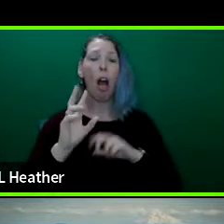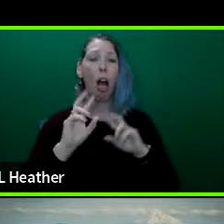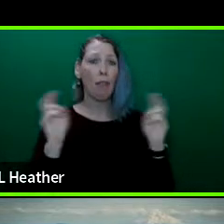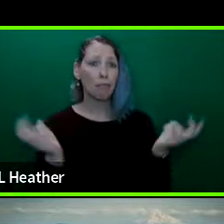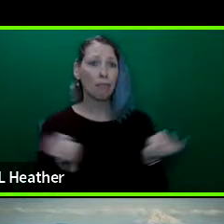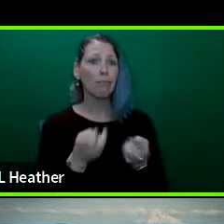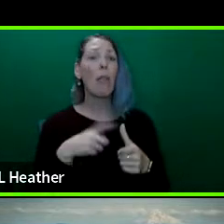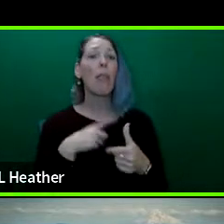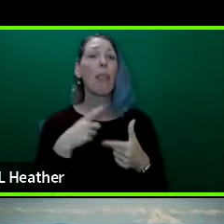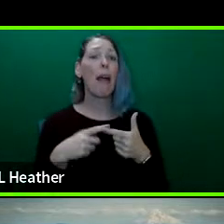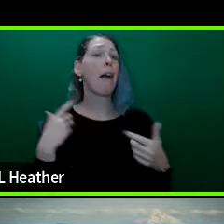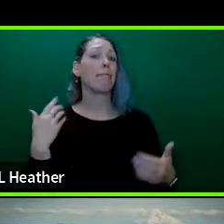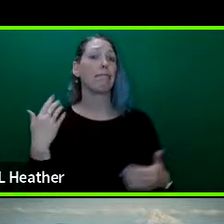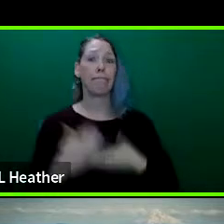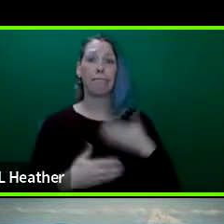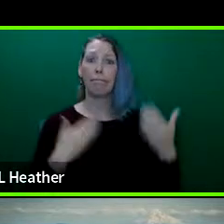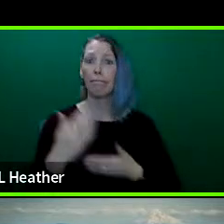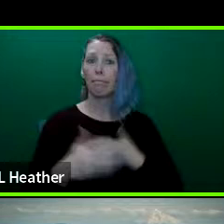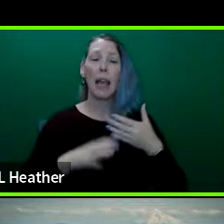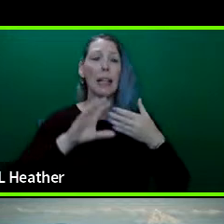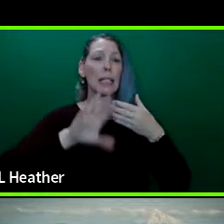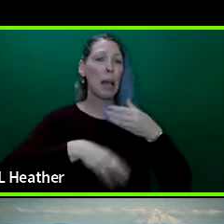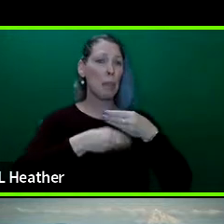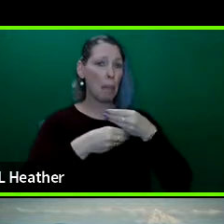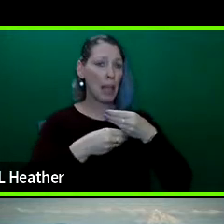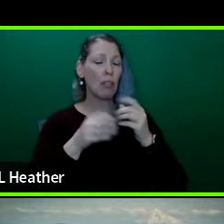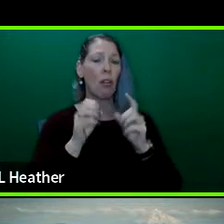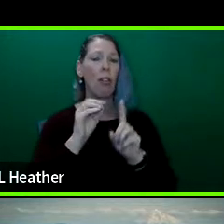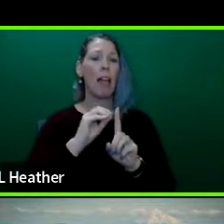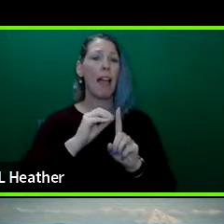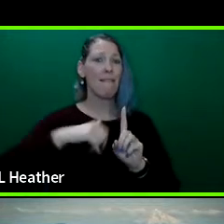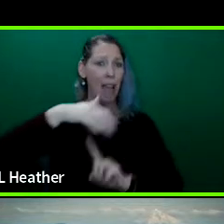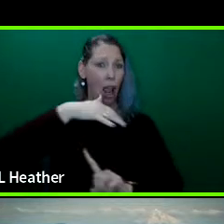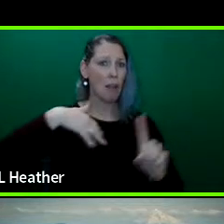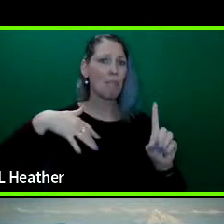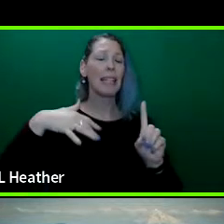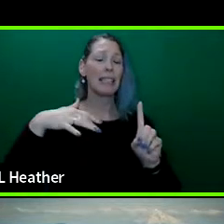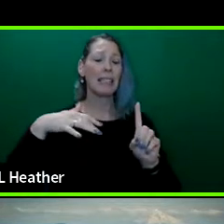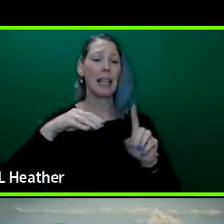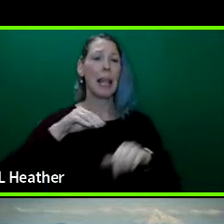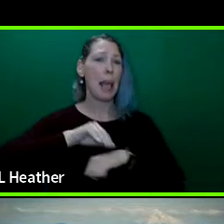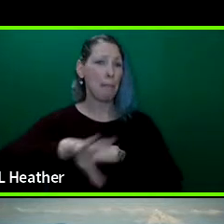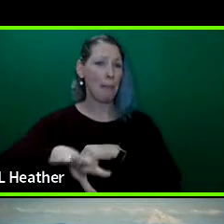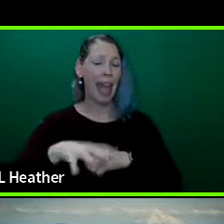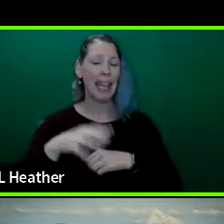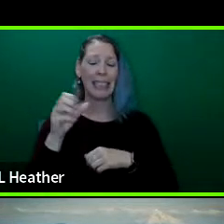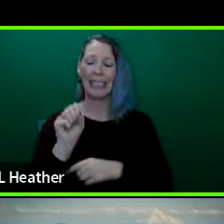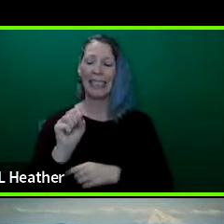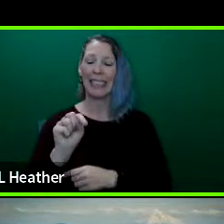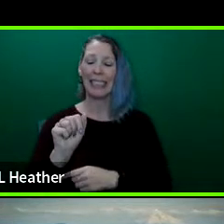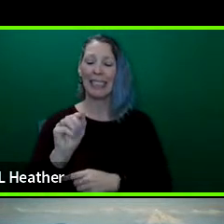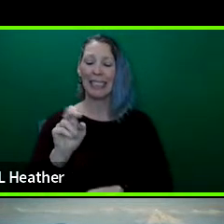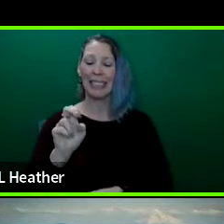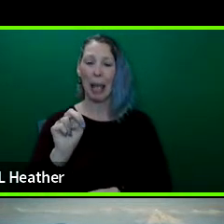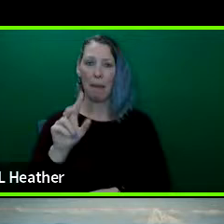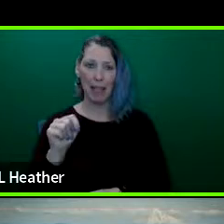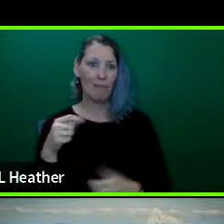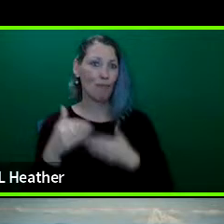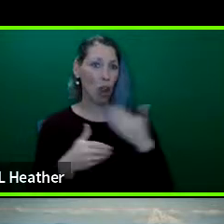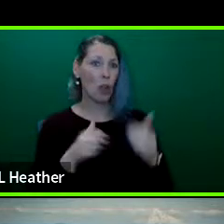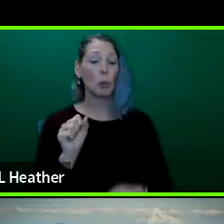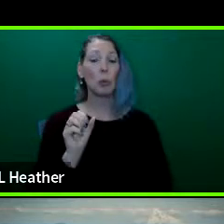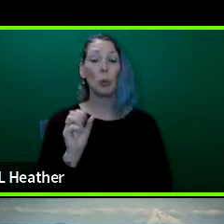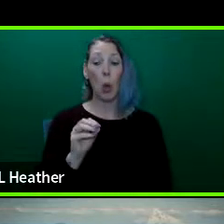the supplemental environmental impact statement process. So the May 5th